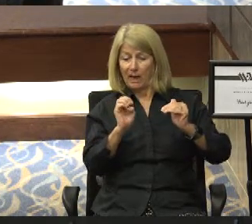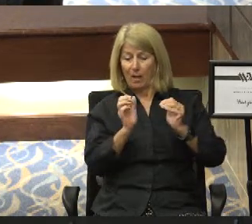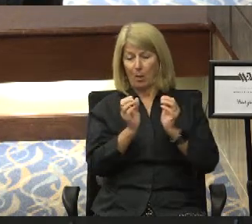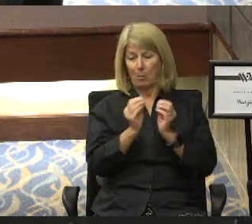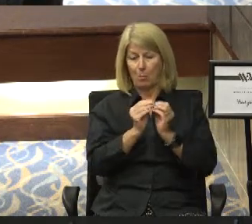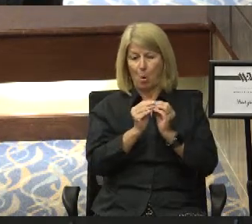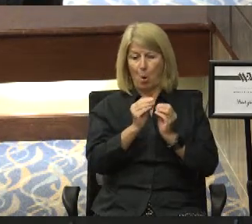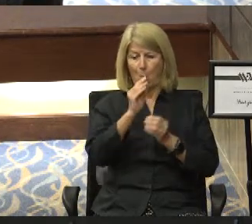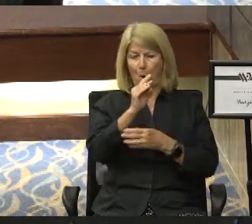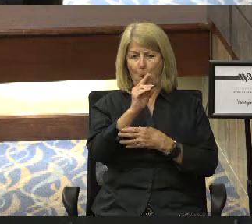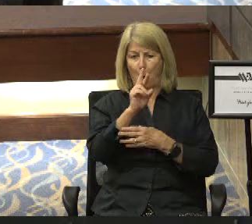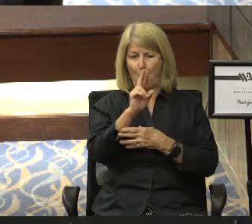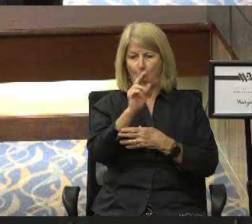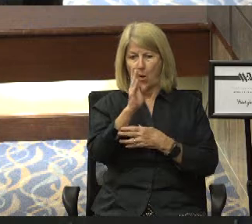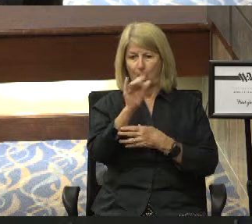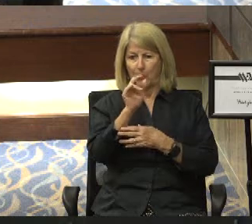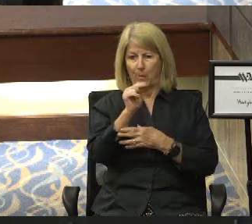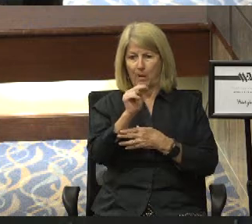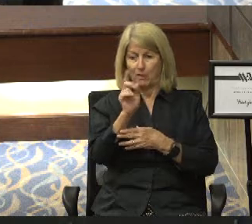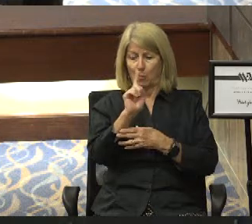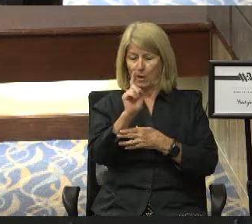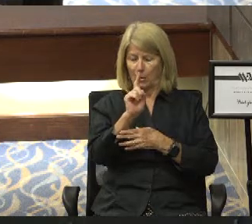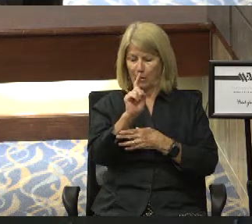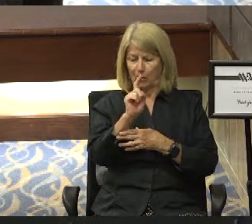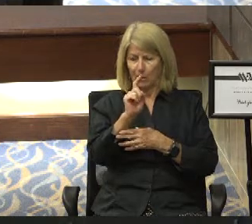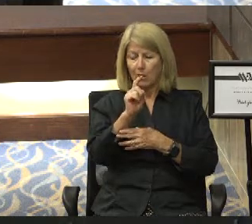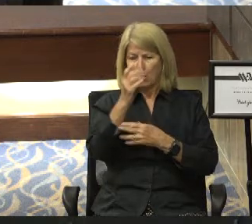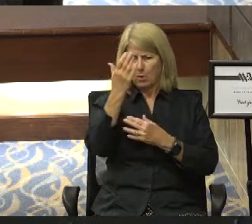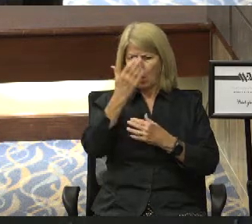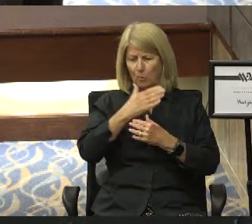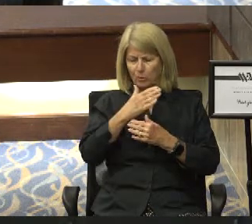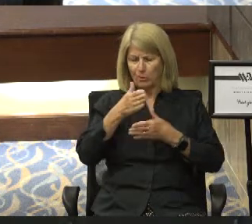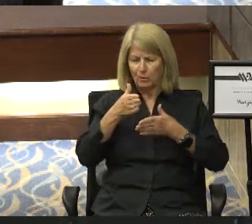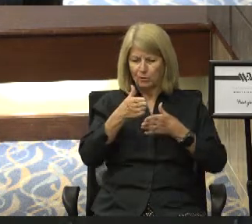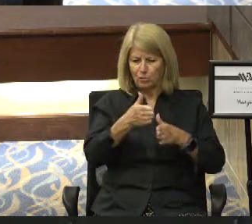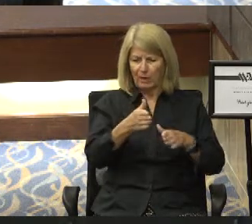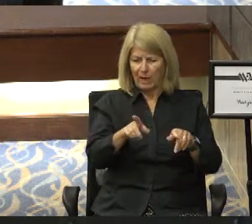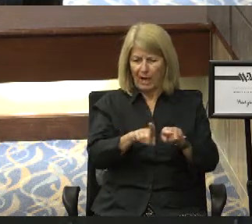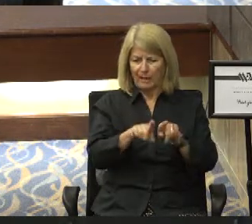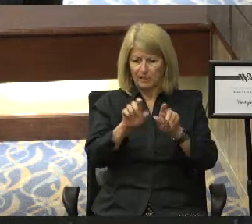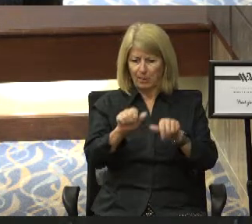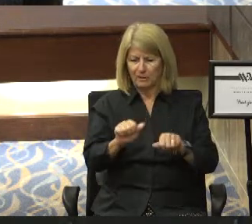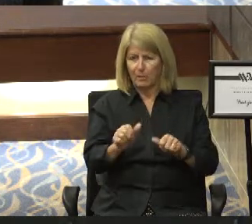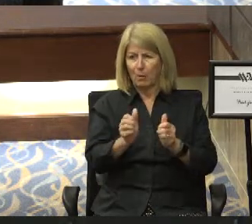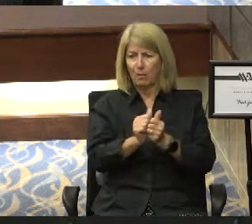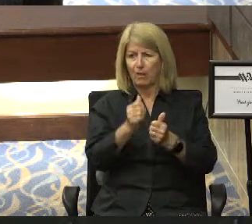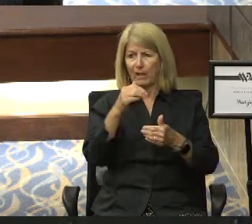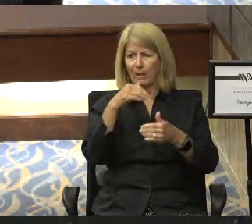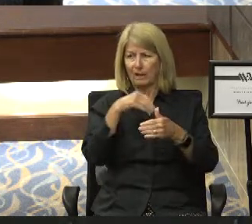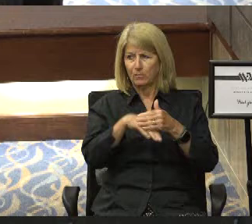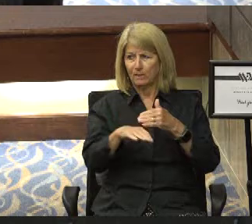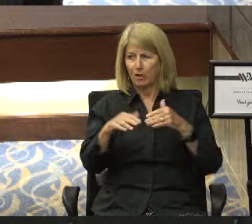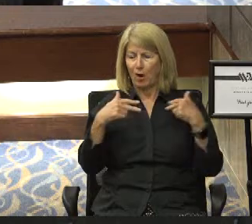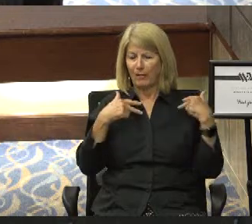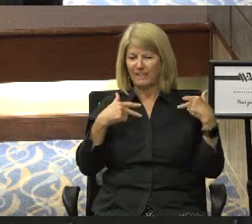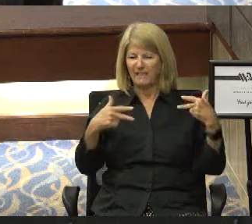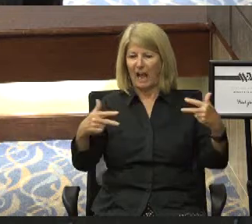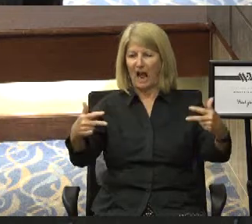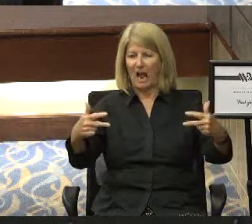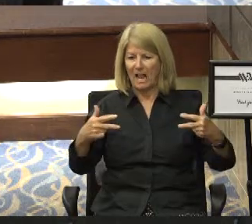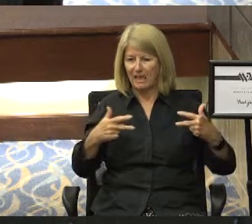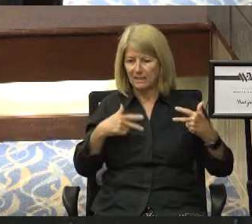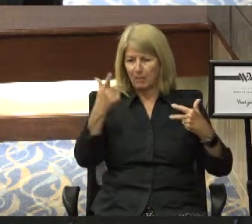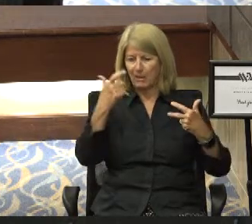to as close to the street as possible would do better with with parking and things on the side, because